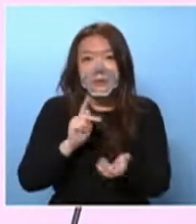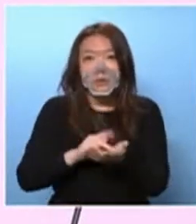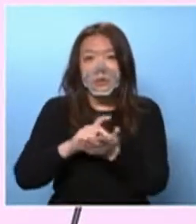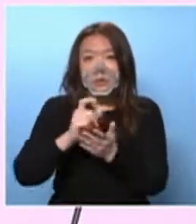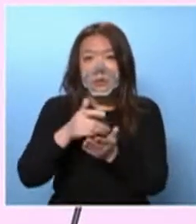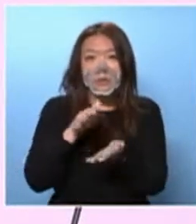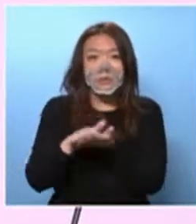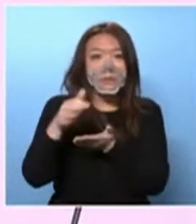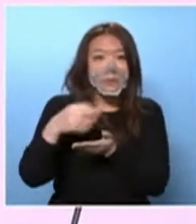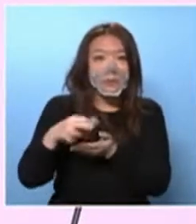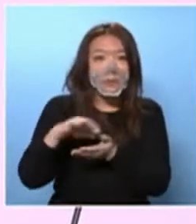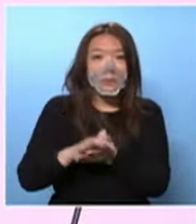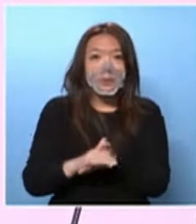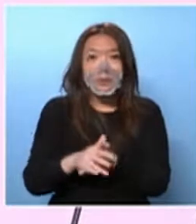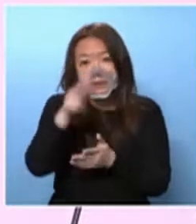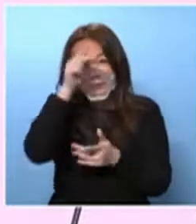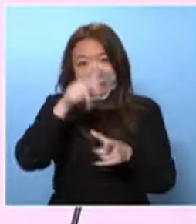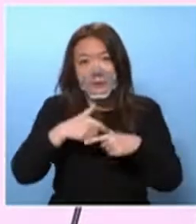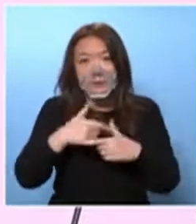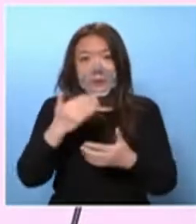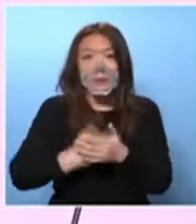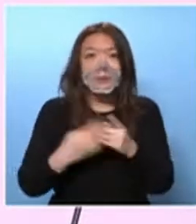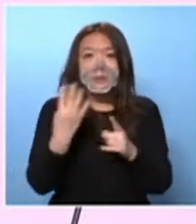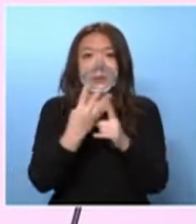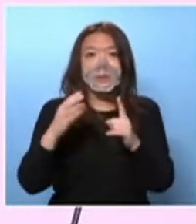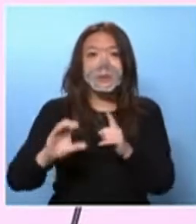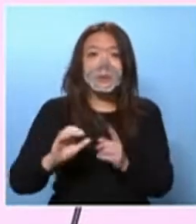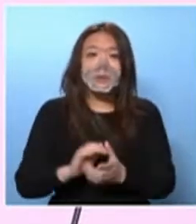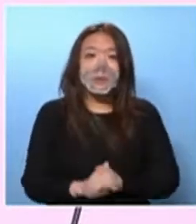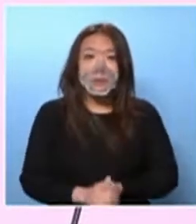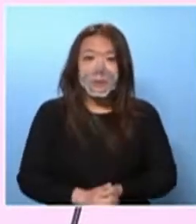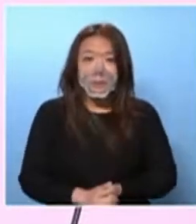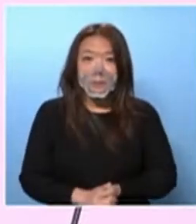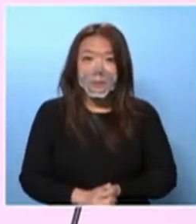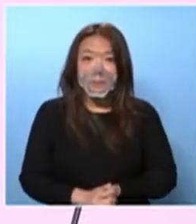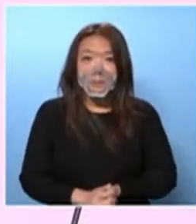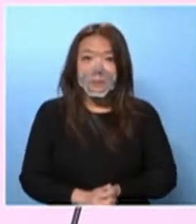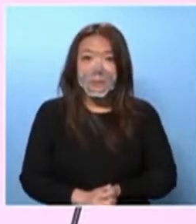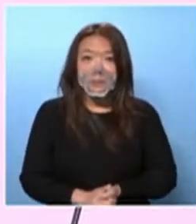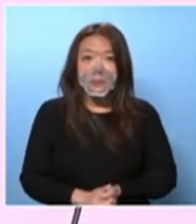closure. This will reduce government revenue by $1.4 billion.